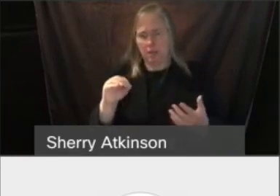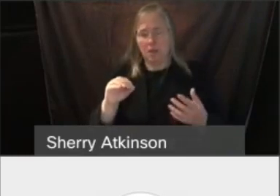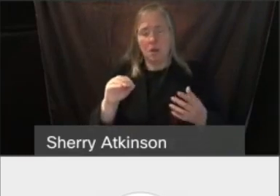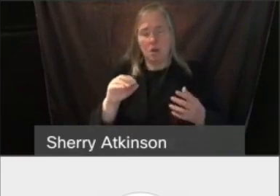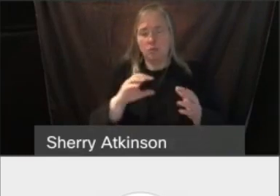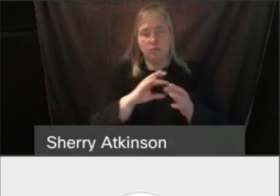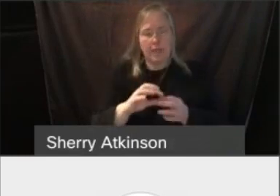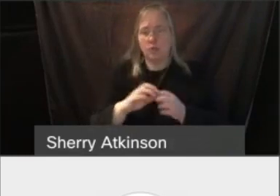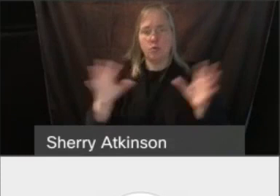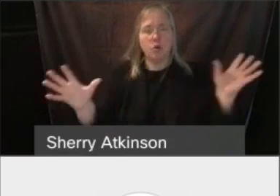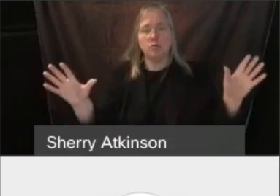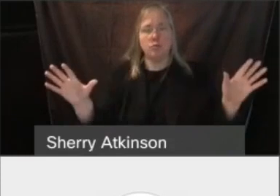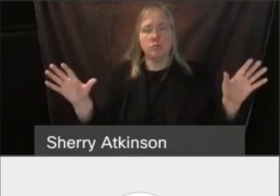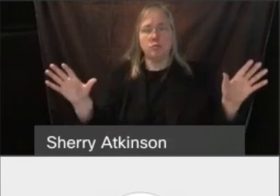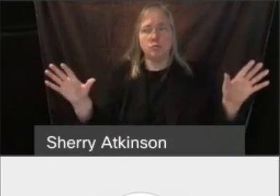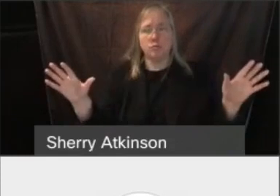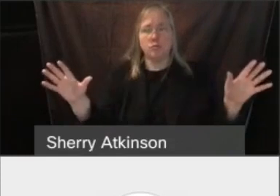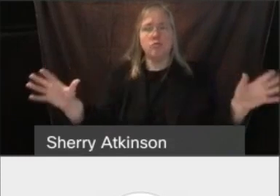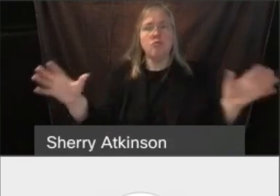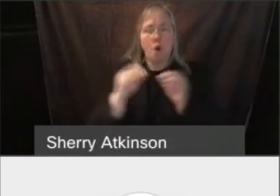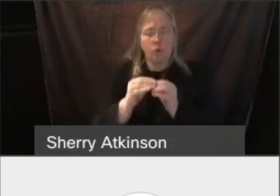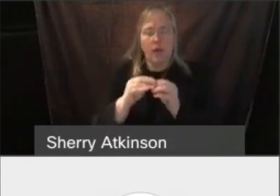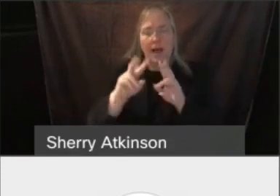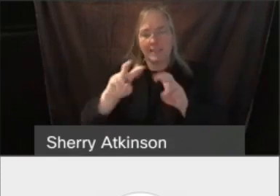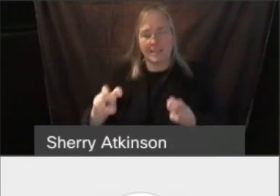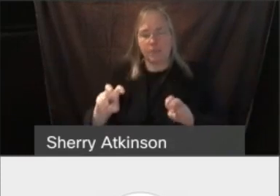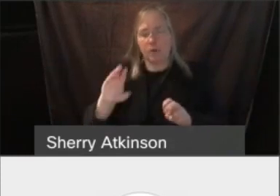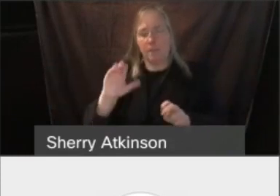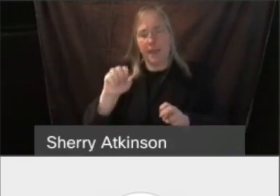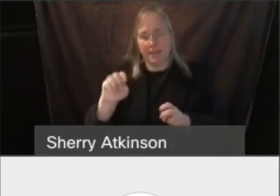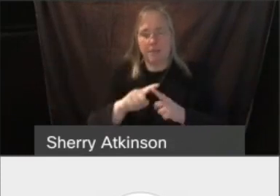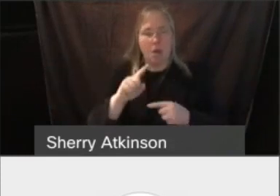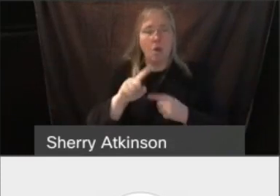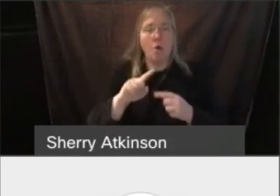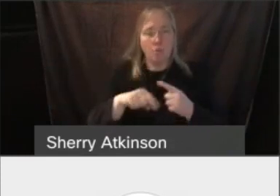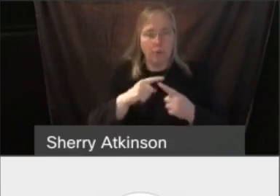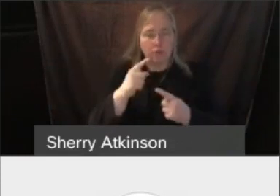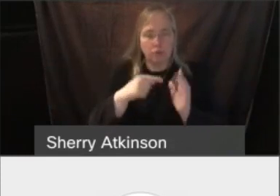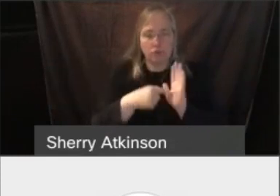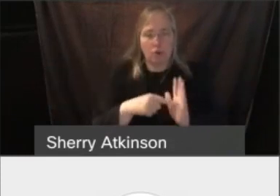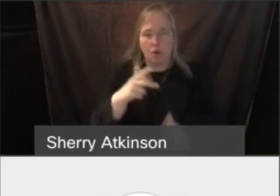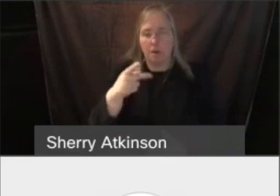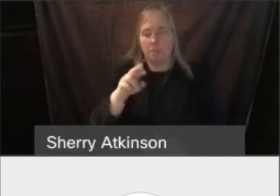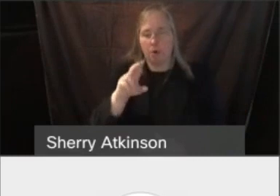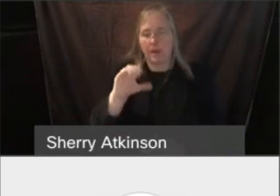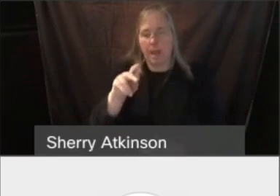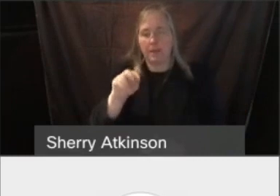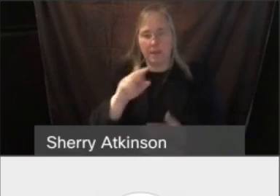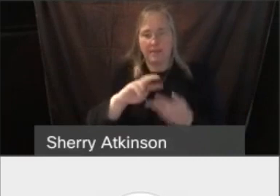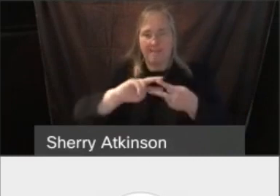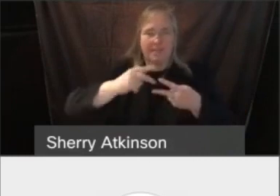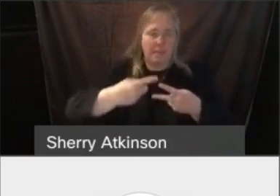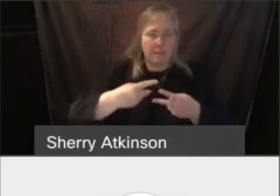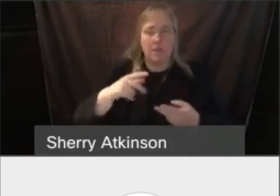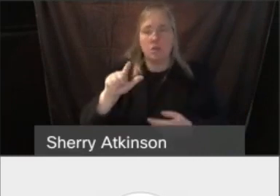assessable base for commercial. Yet when you showed the per capita, it flipped in a significant way. I think the numbers were 29,000